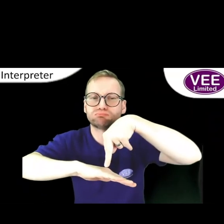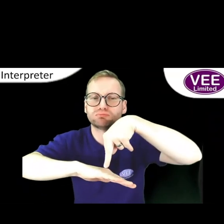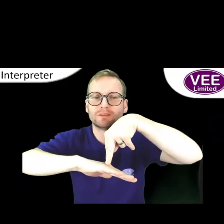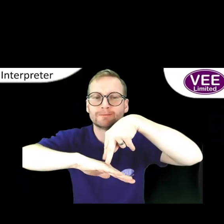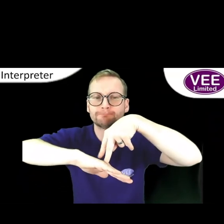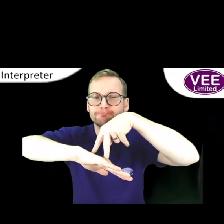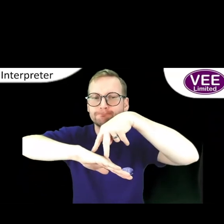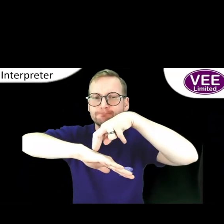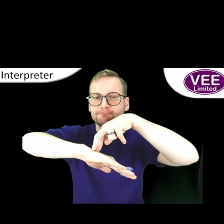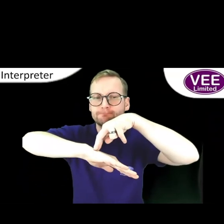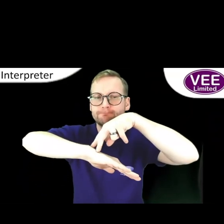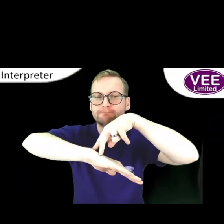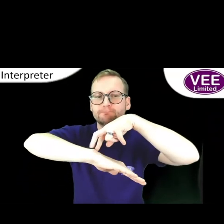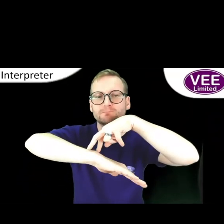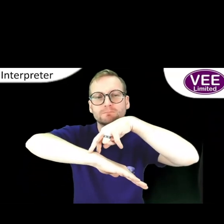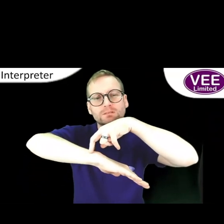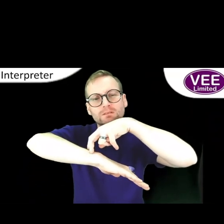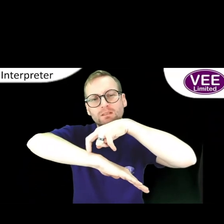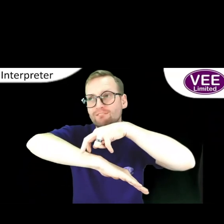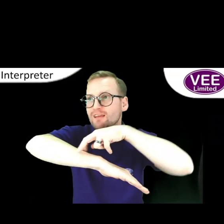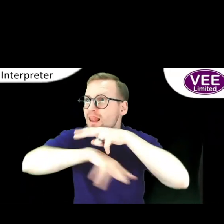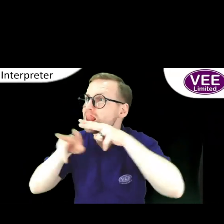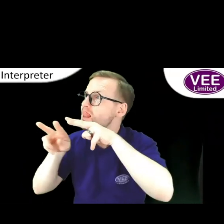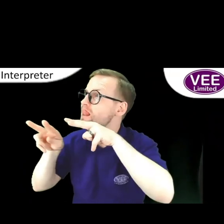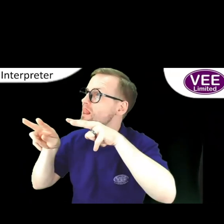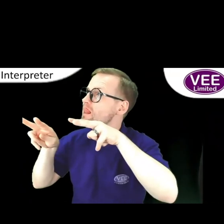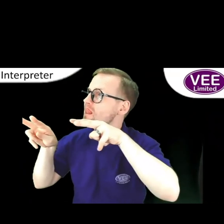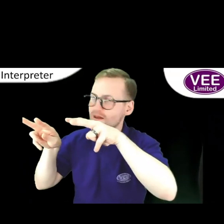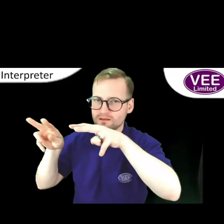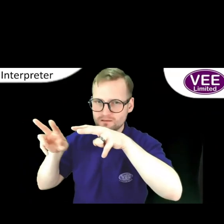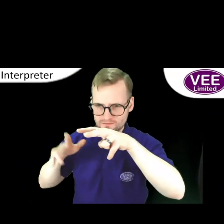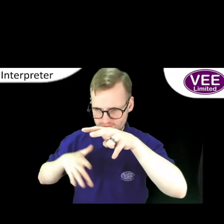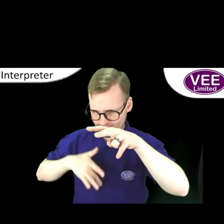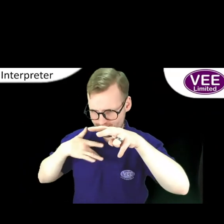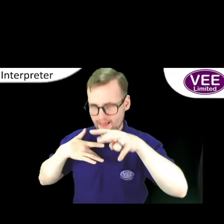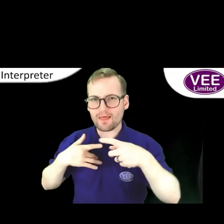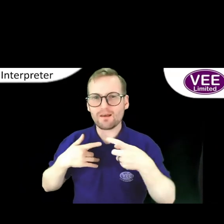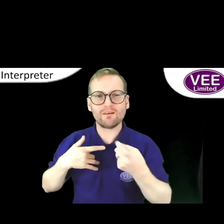They watched as we lay gasping on the sands.